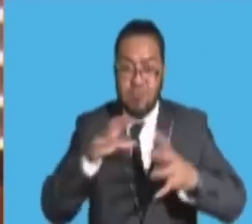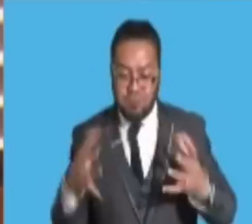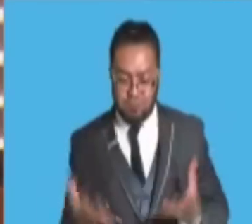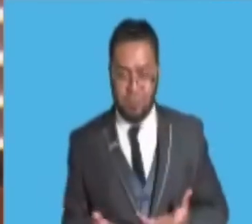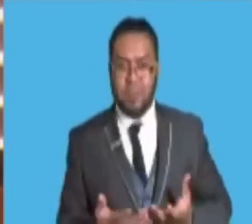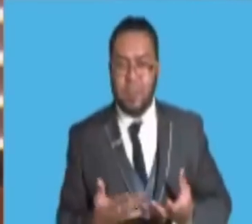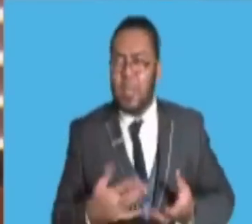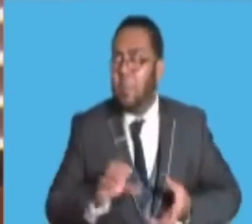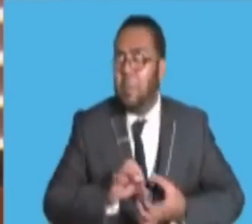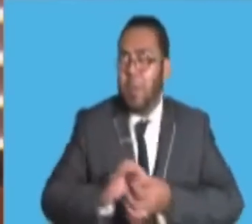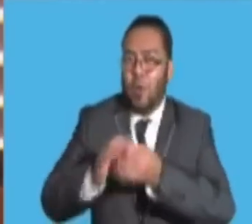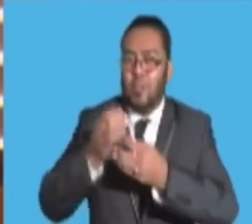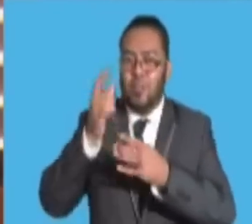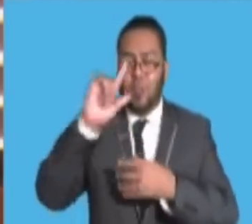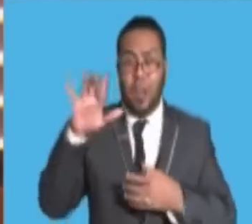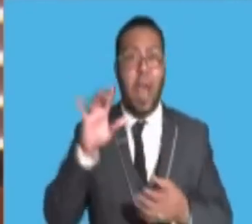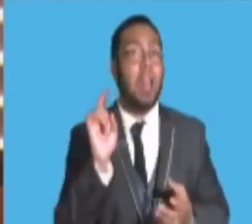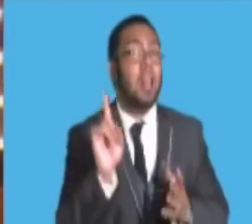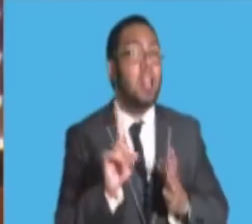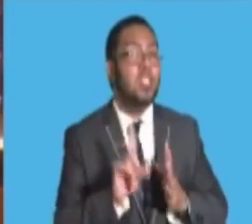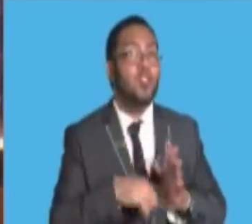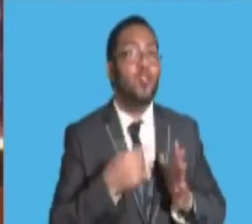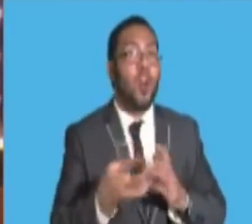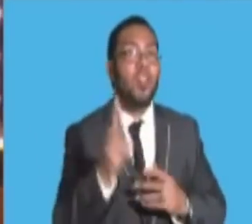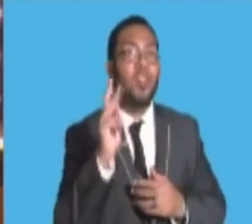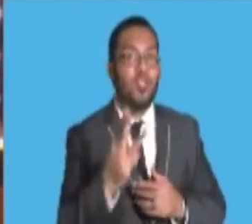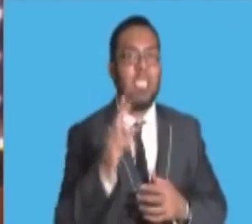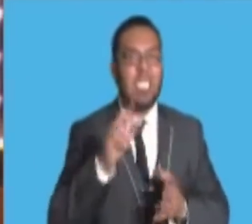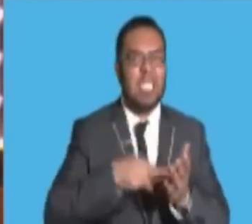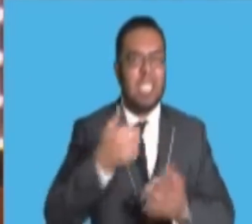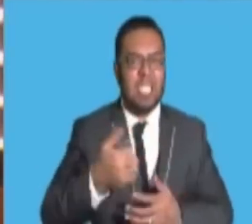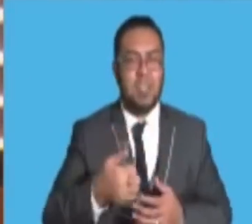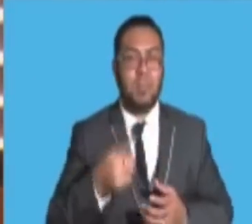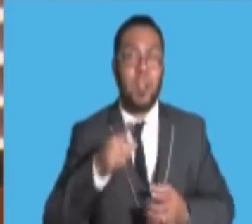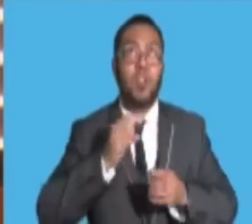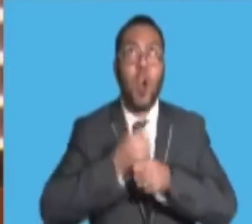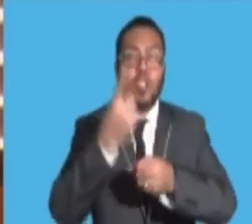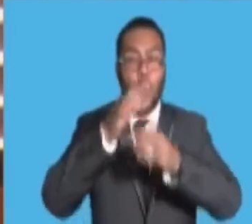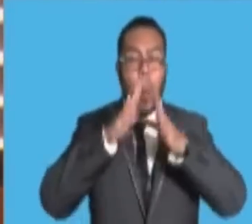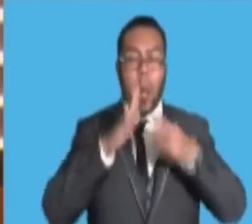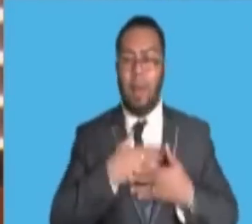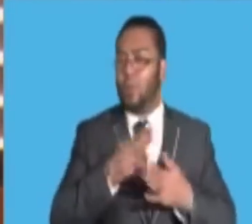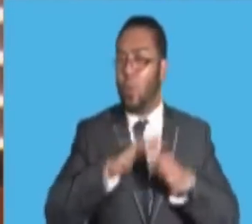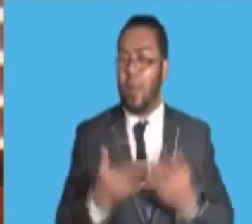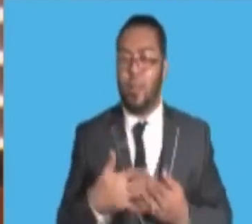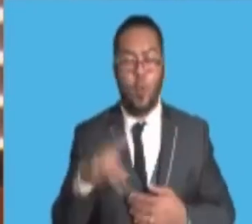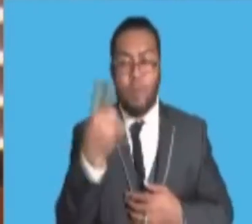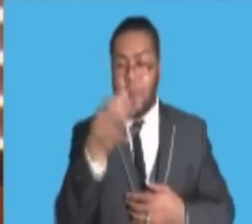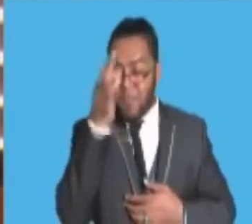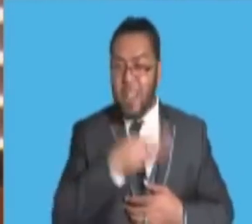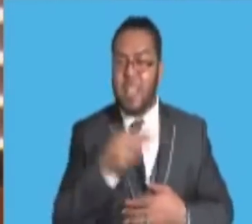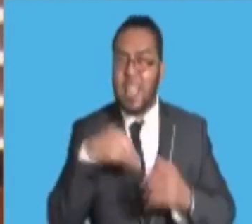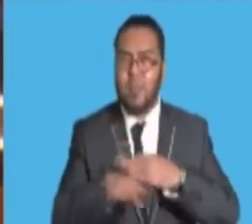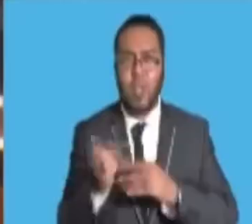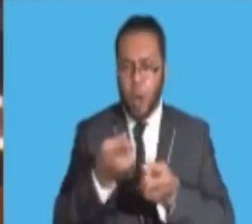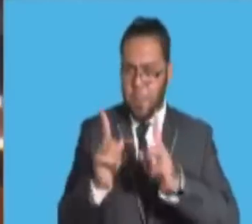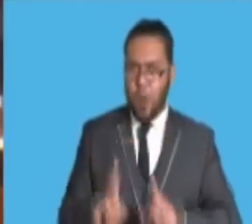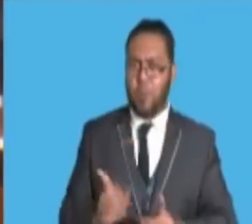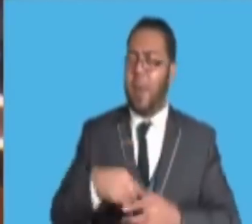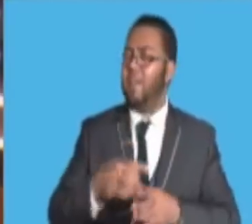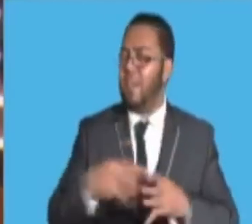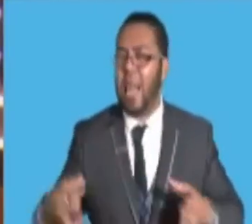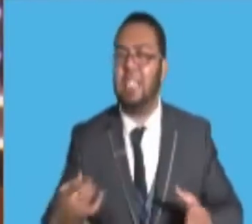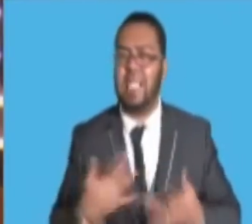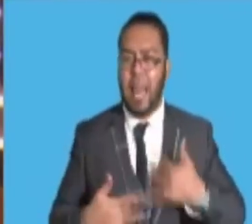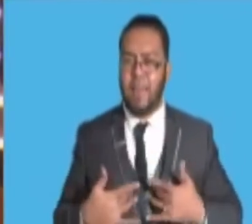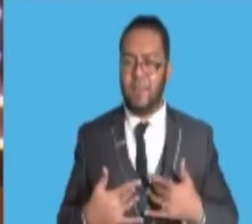And the second is John 3:16, for God so loved the world that he gave his only son that whosoever believeth in him will not perish but have everlasting